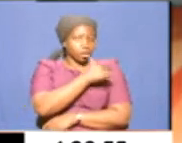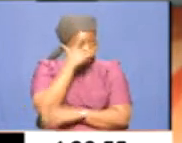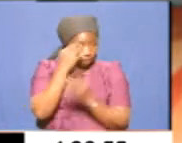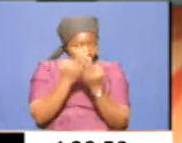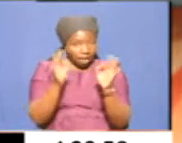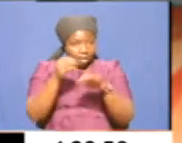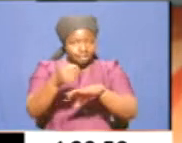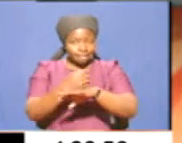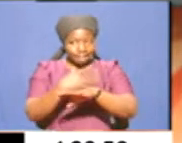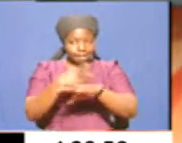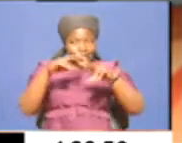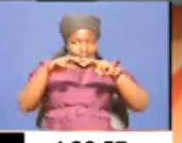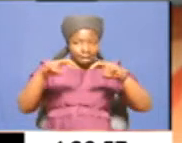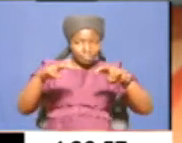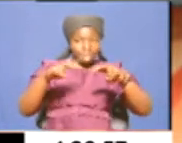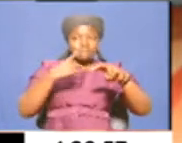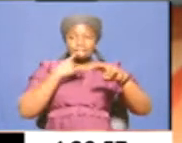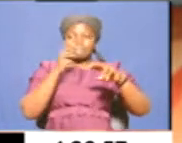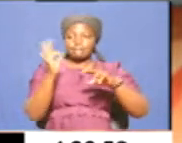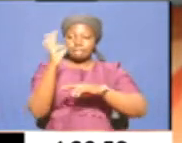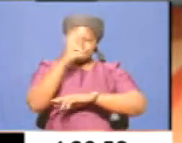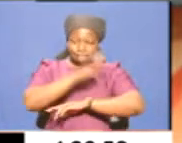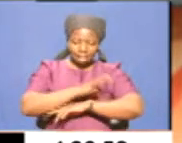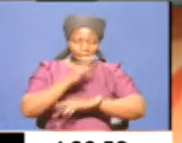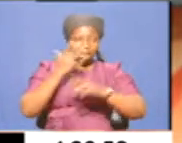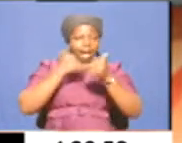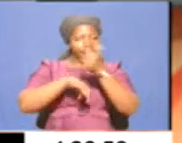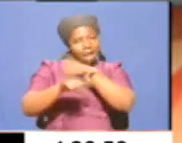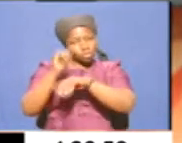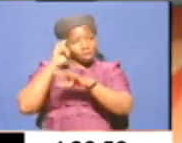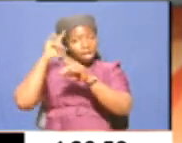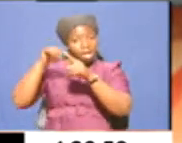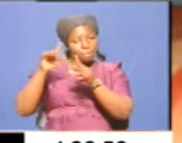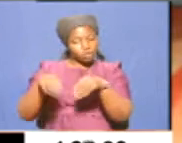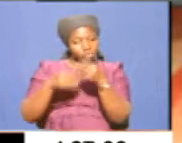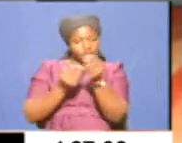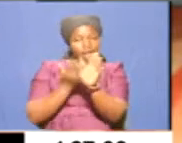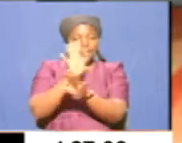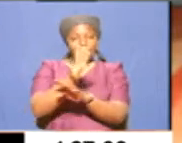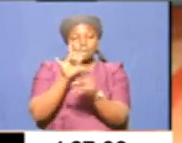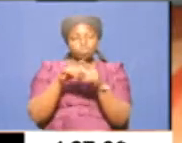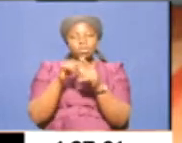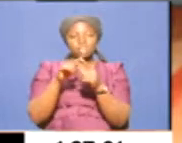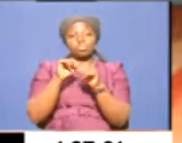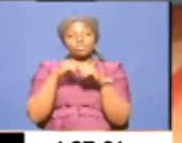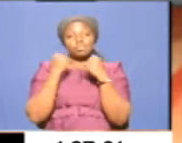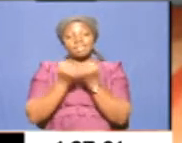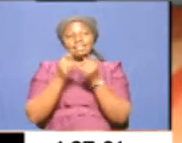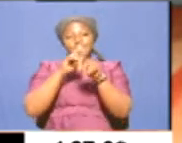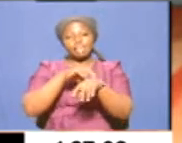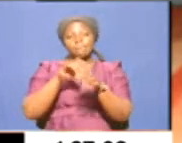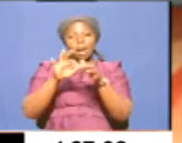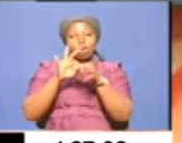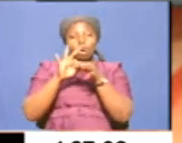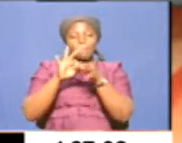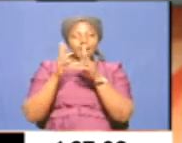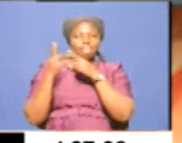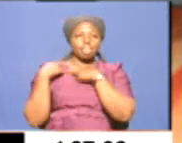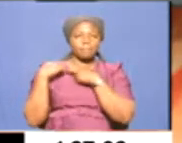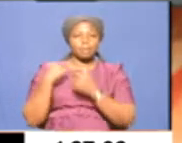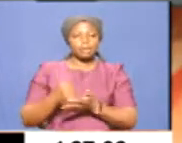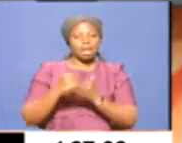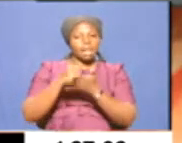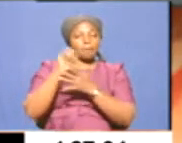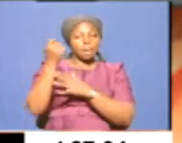Gelot, says the three-day exercise is meant to give back to the society as a corporate responsibility and help Kenyans understand